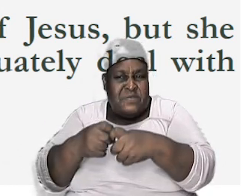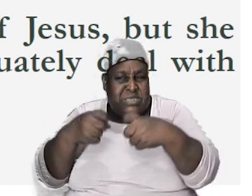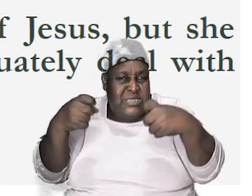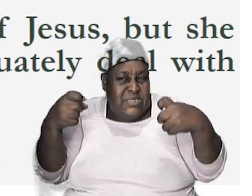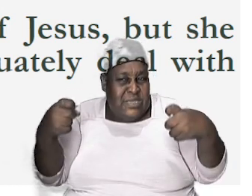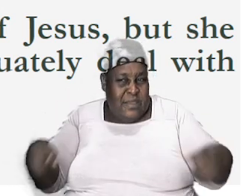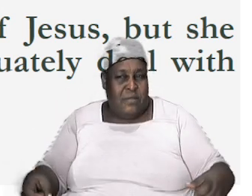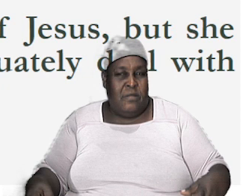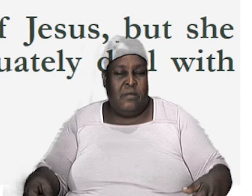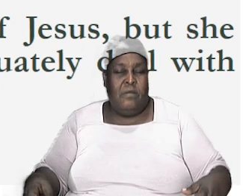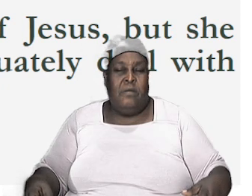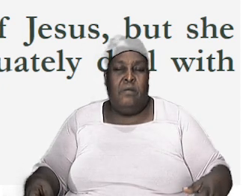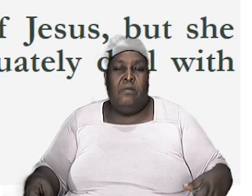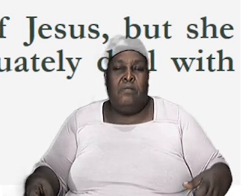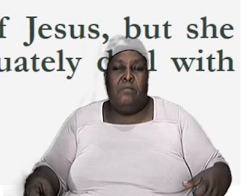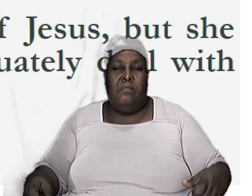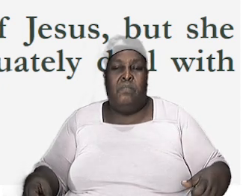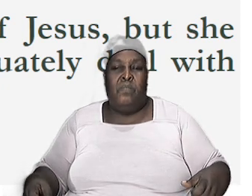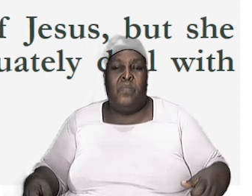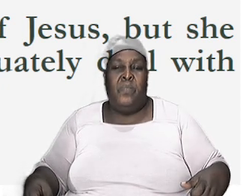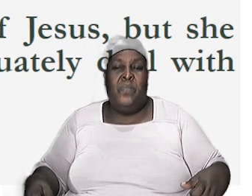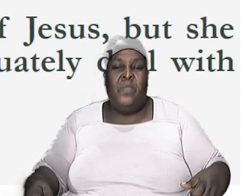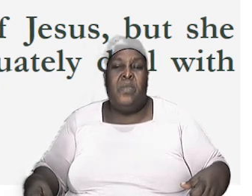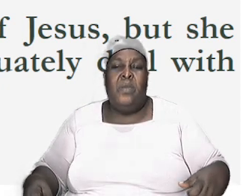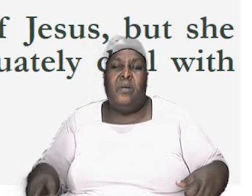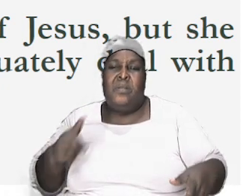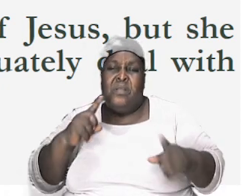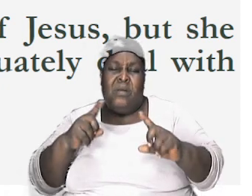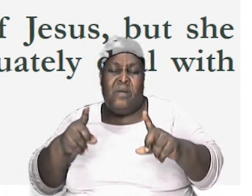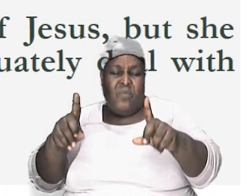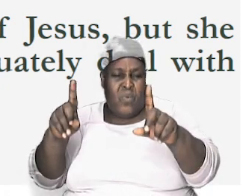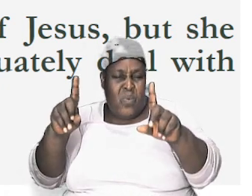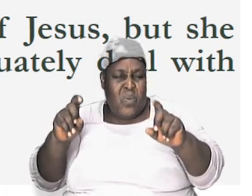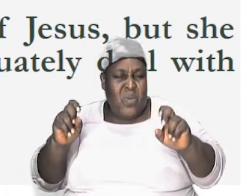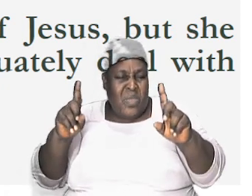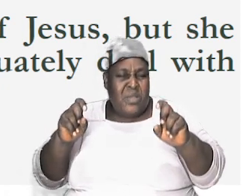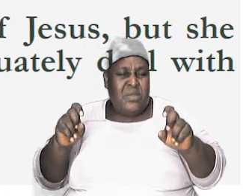come and he's going to remove, he's going to address the whole question of human